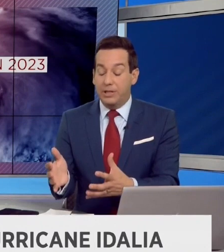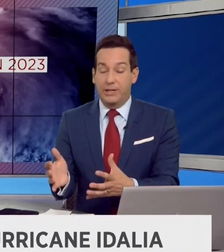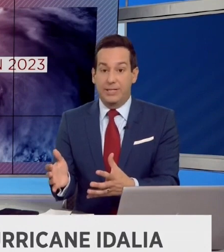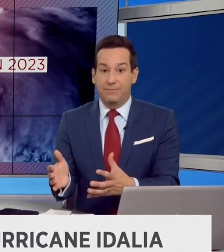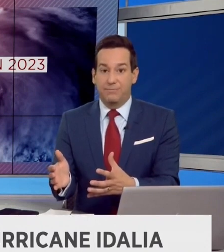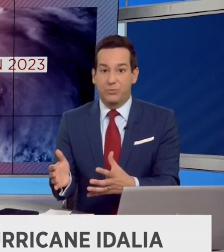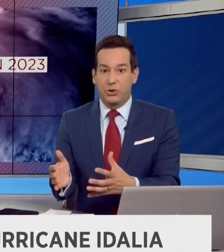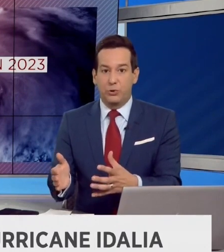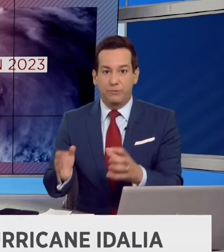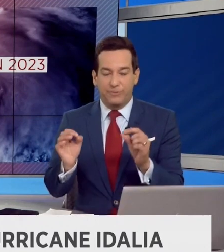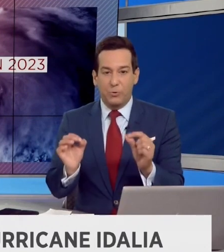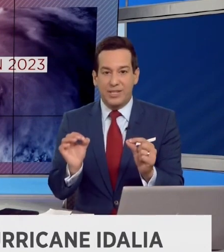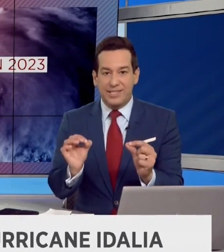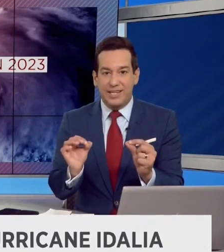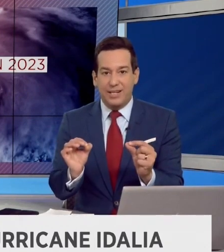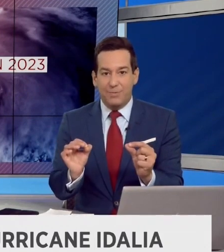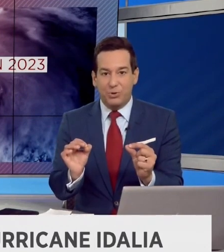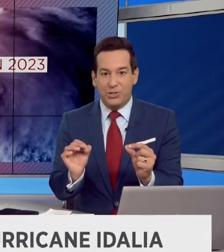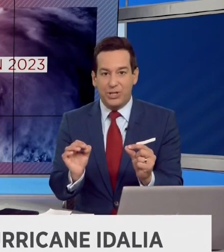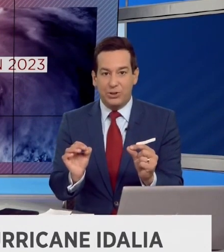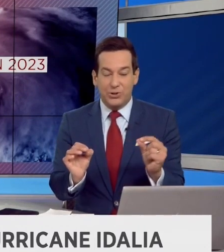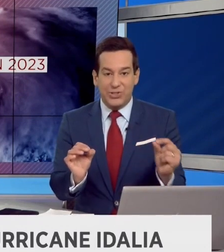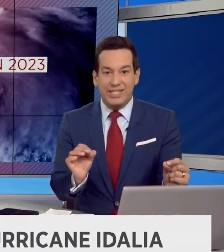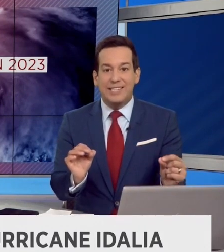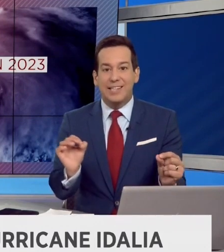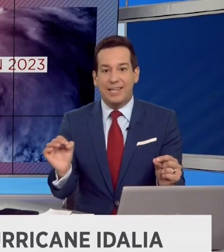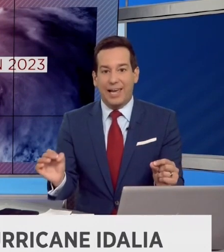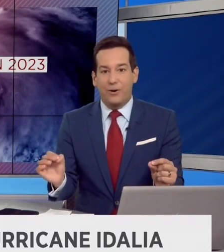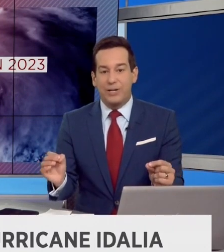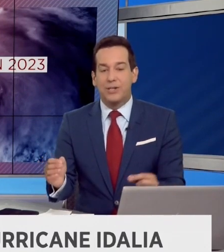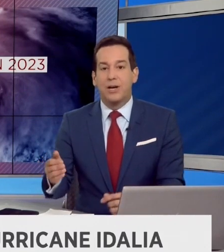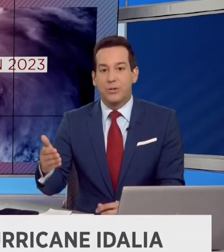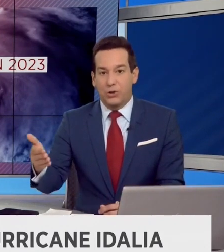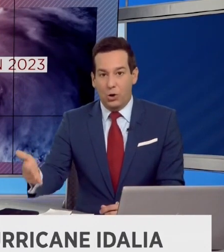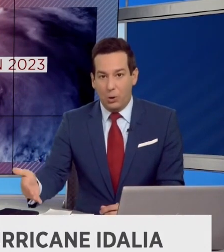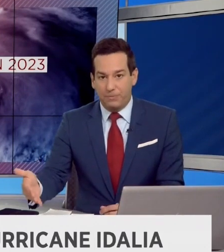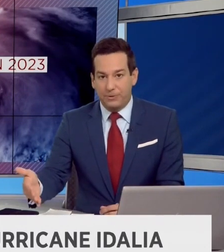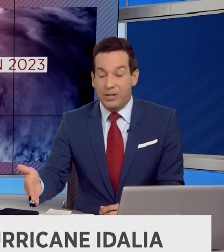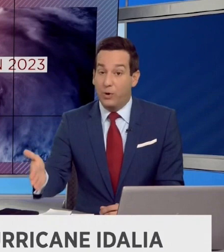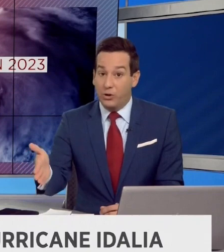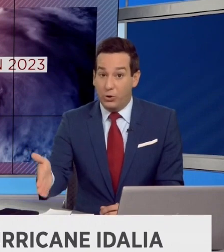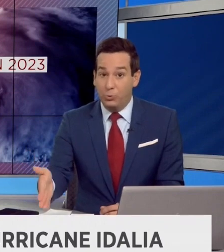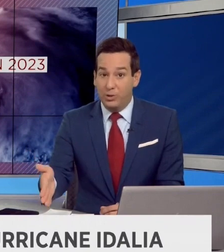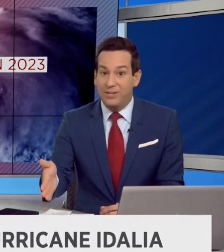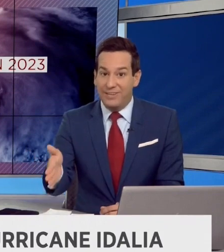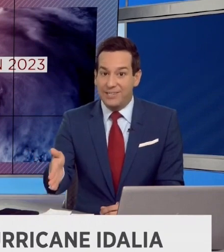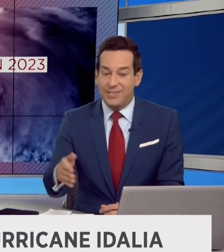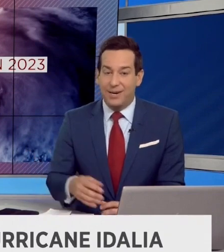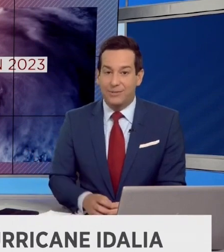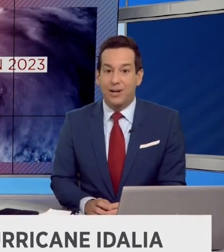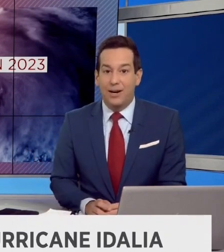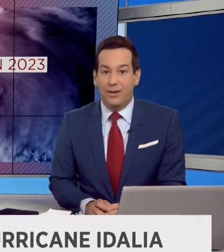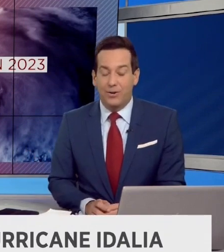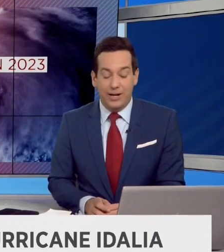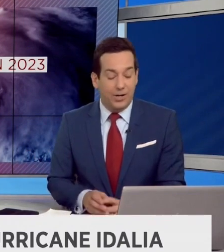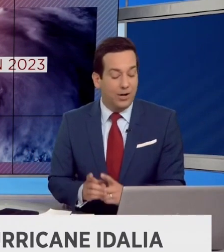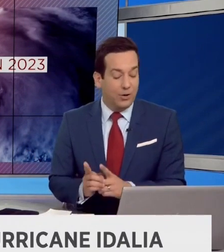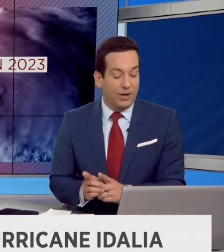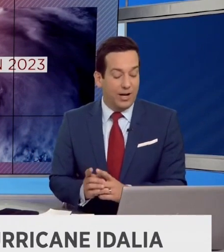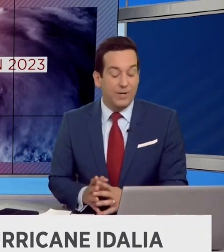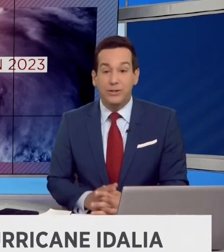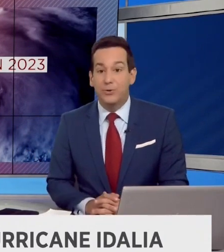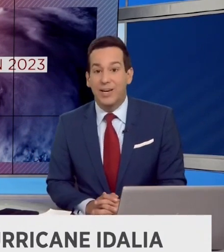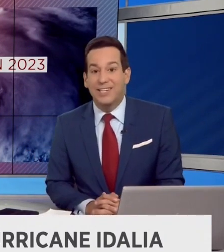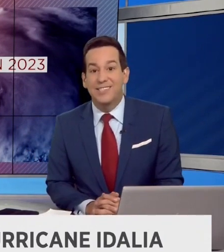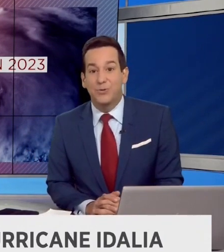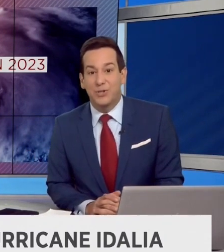the ability to focus in on particular cities and counties, so hopefully where you live is covered on our air. Right